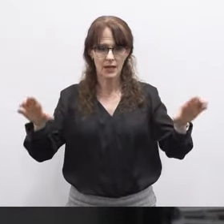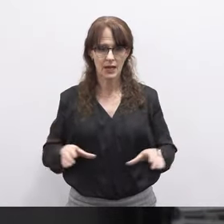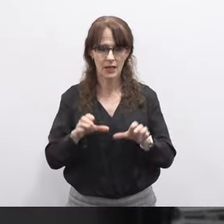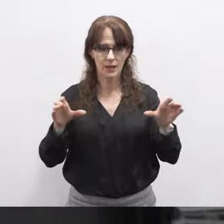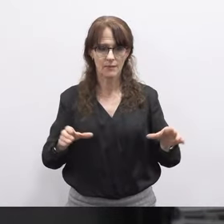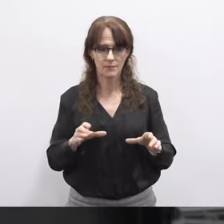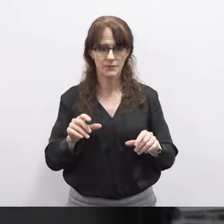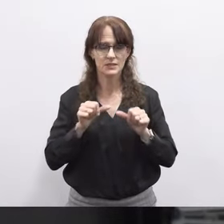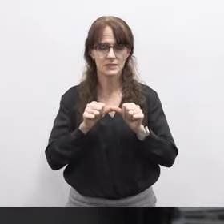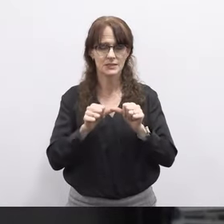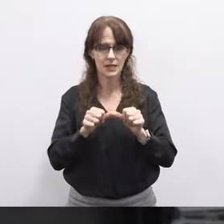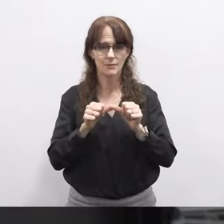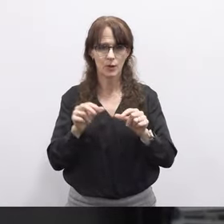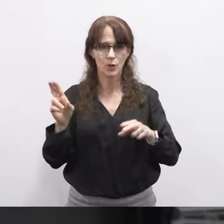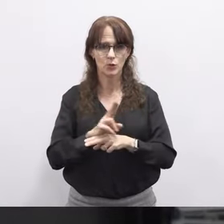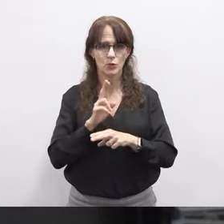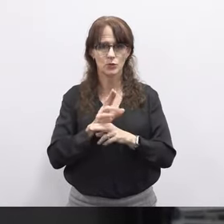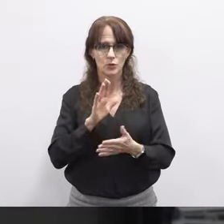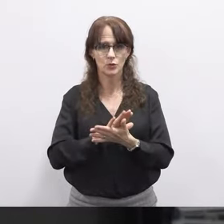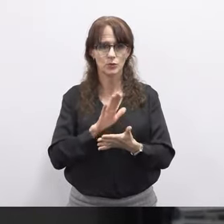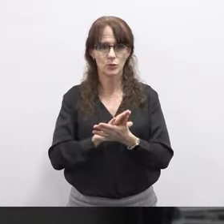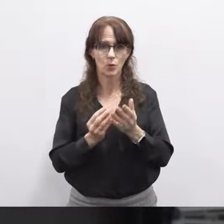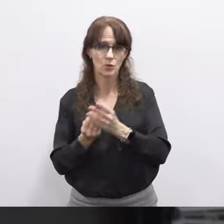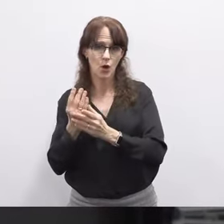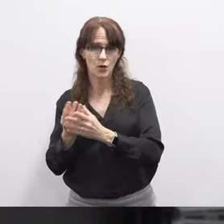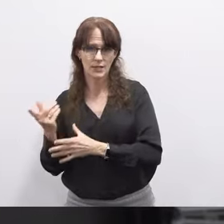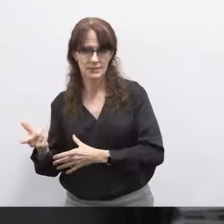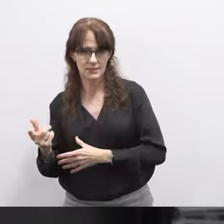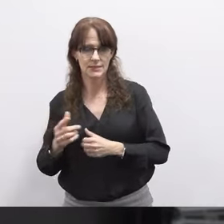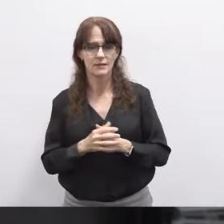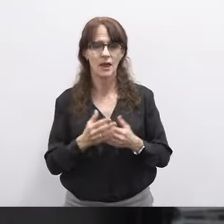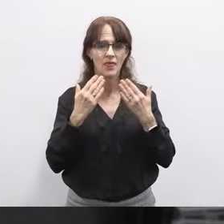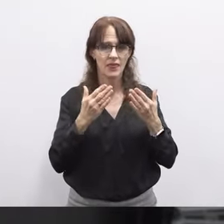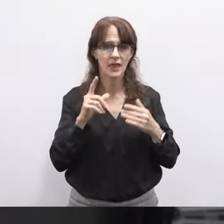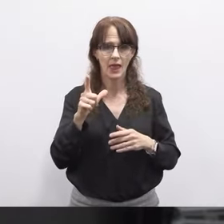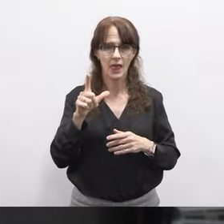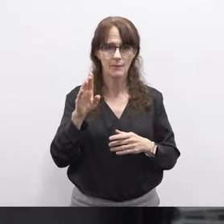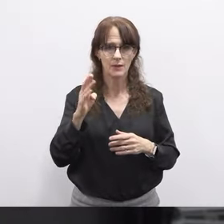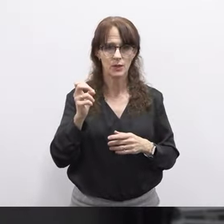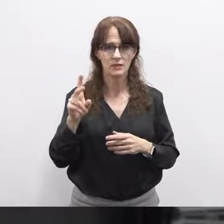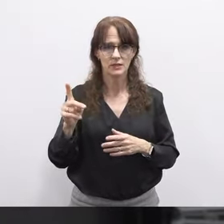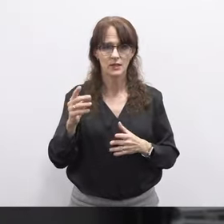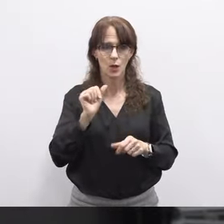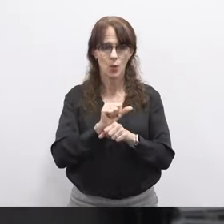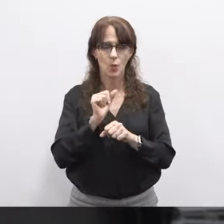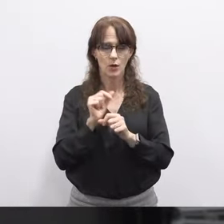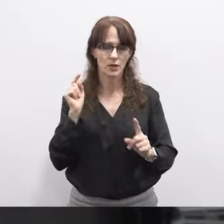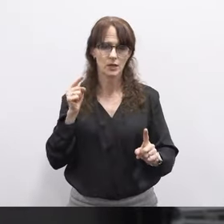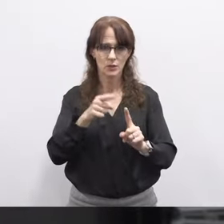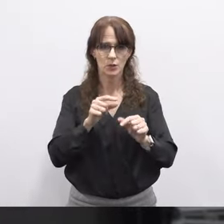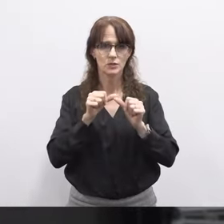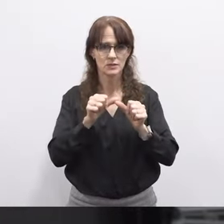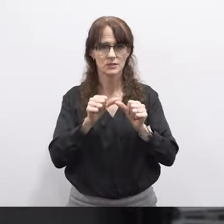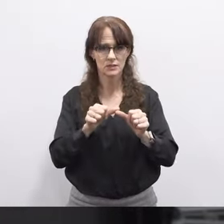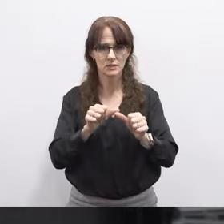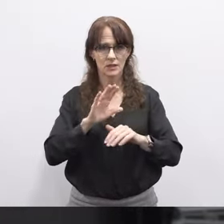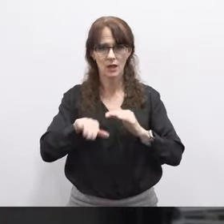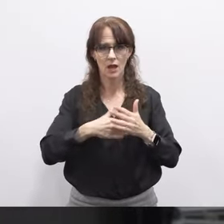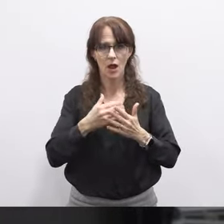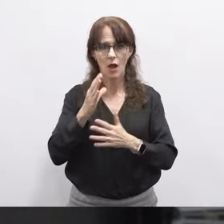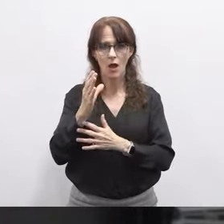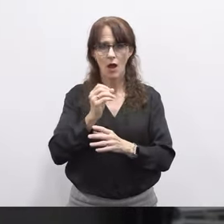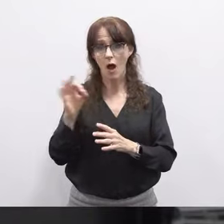around sustainability using school gardens. We would also like to thank the LBUSD board for working towards sustainability and off fossil